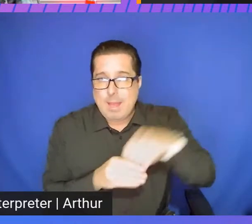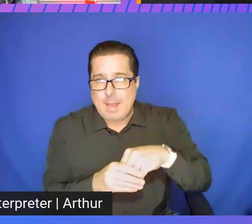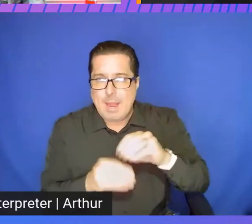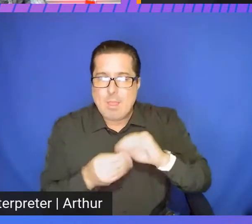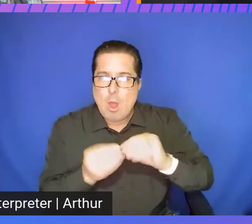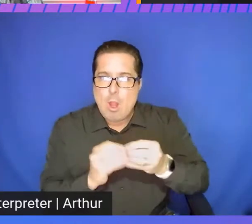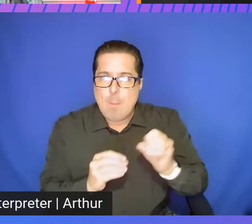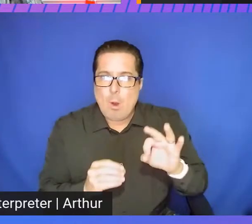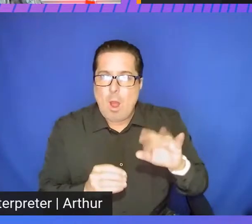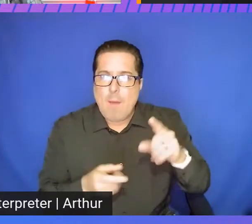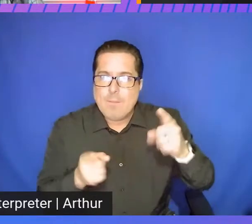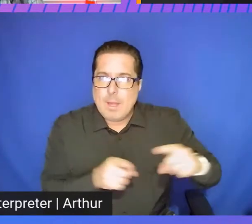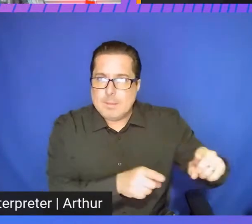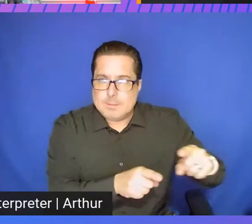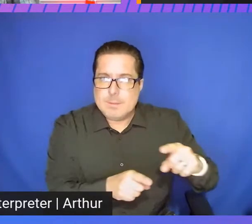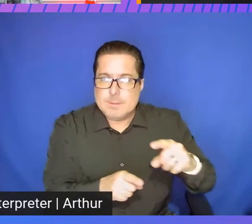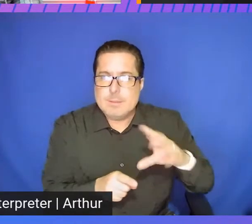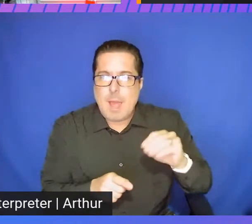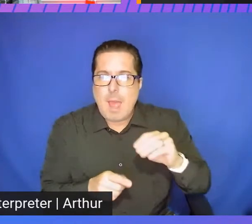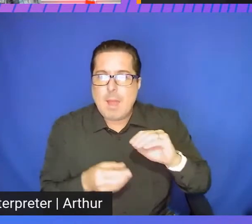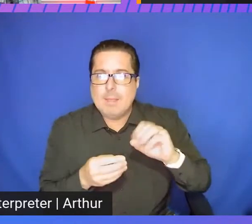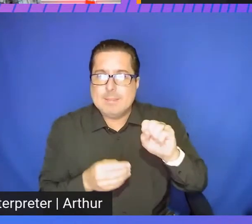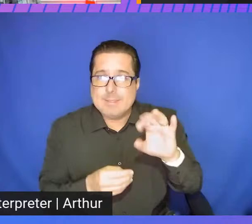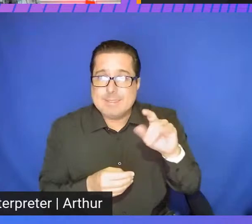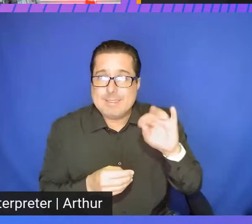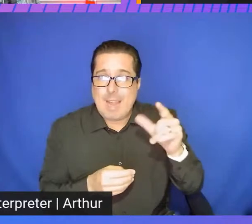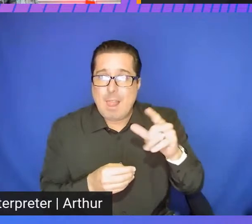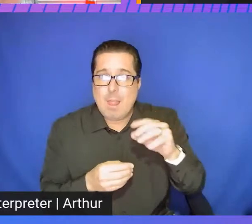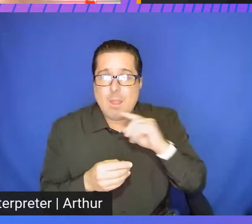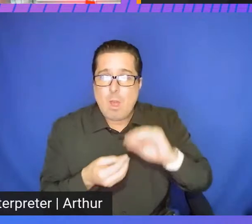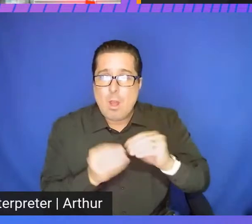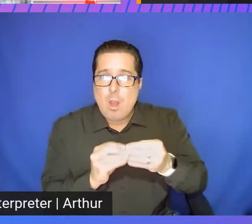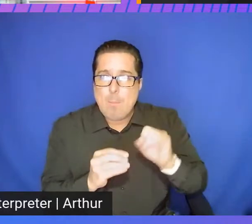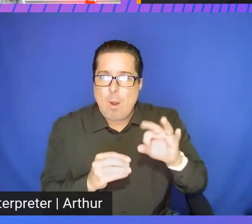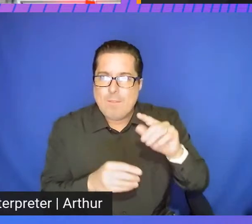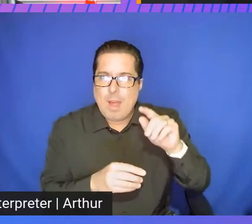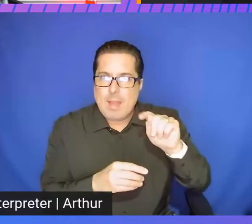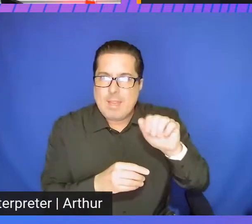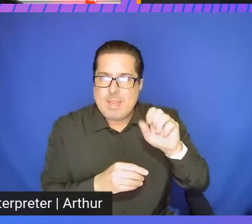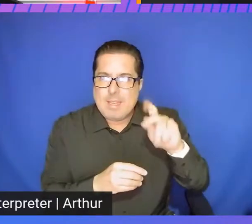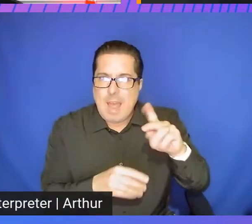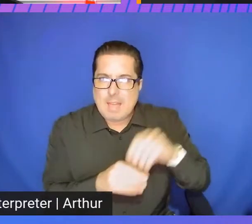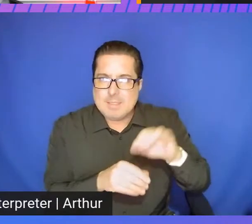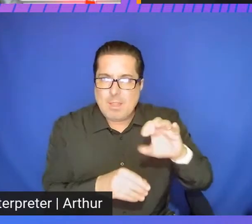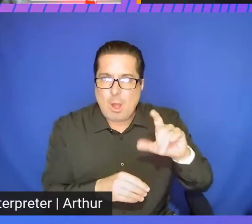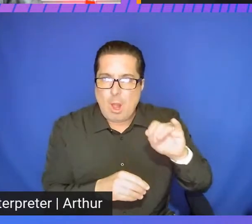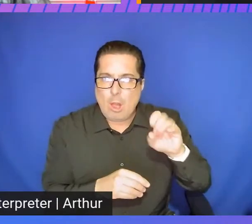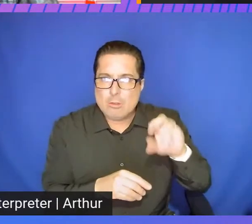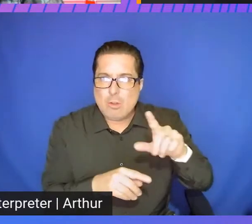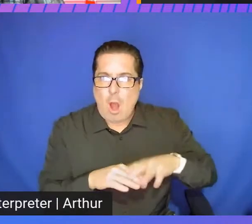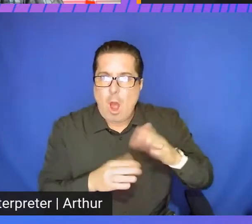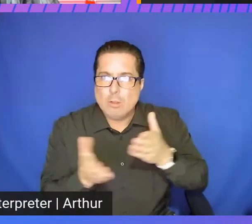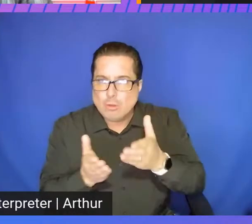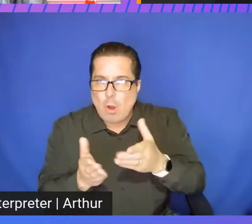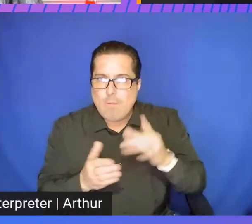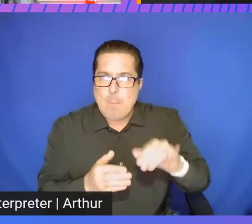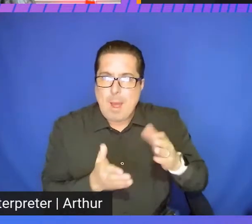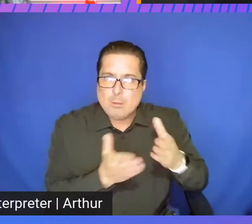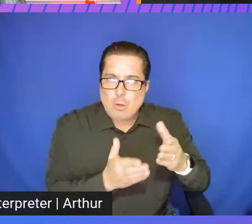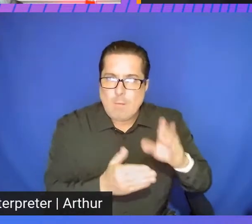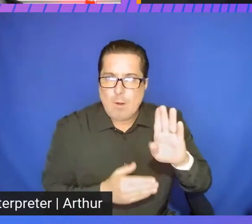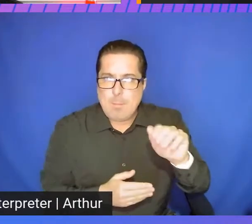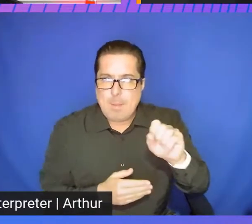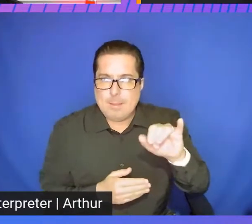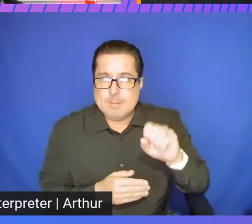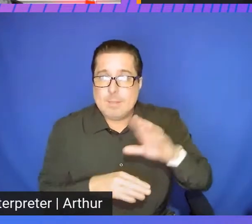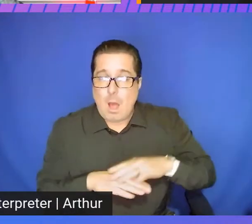also scaling out in the number of tasks running on that cluster on a service by service basis. So both of those we use auto